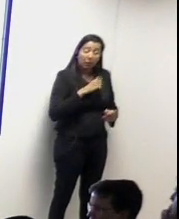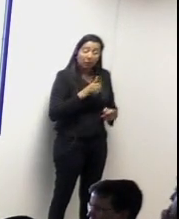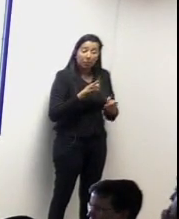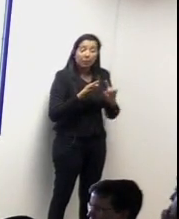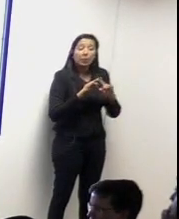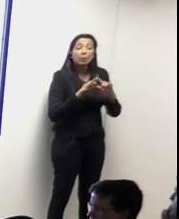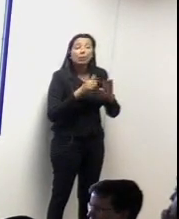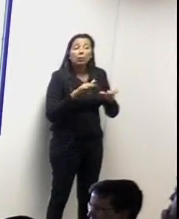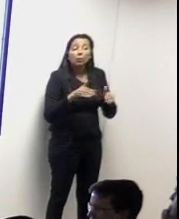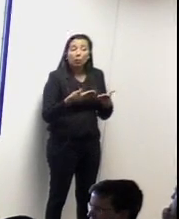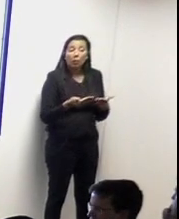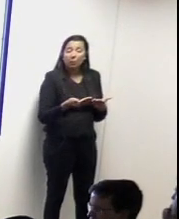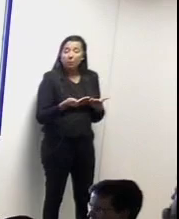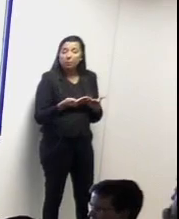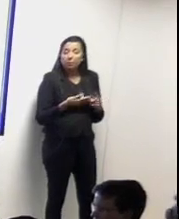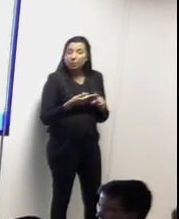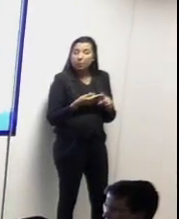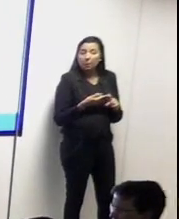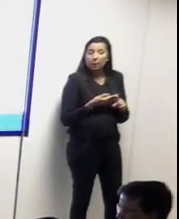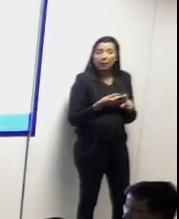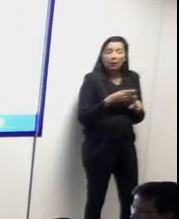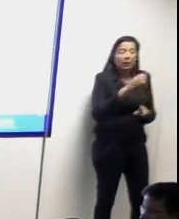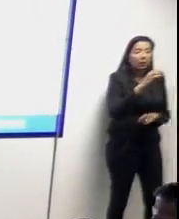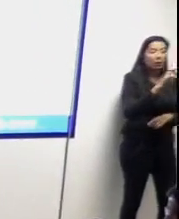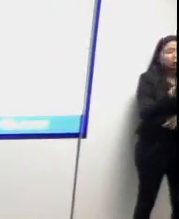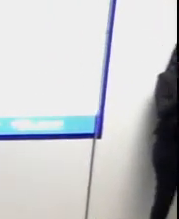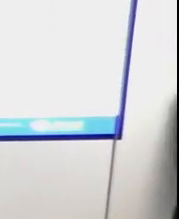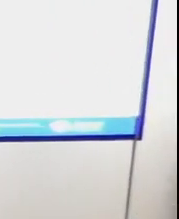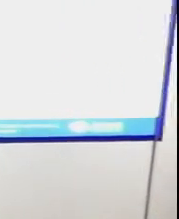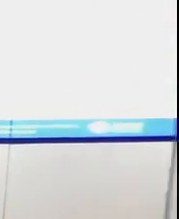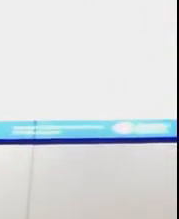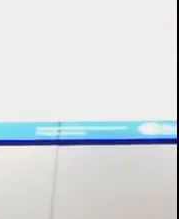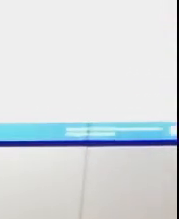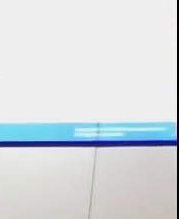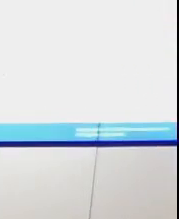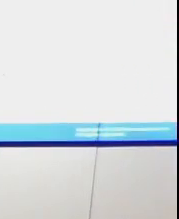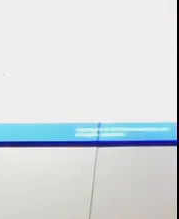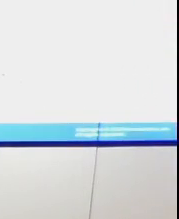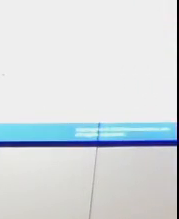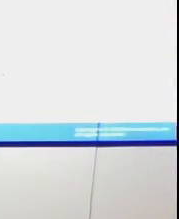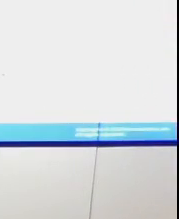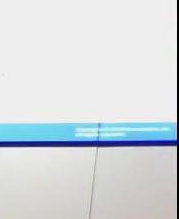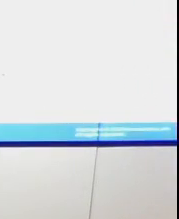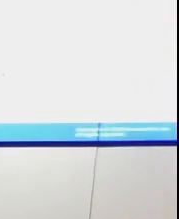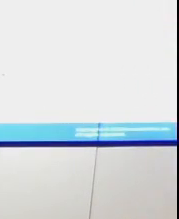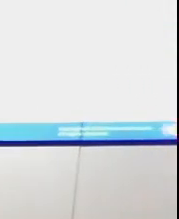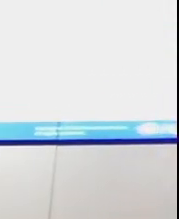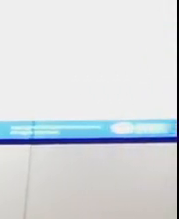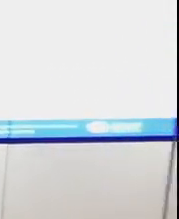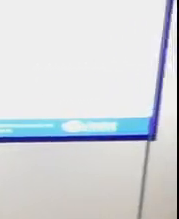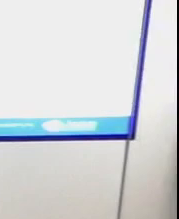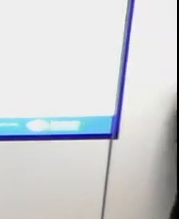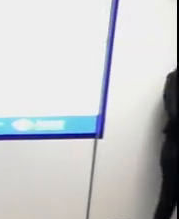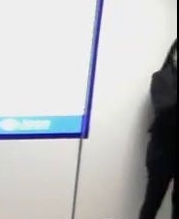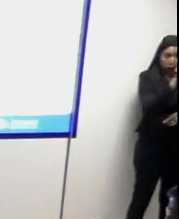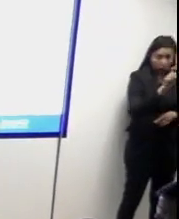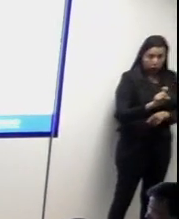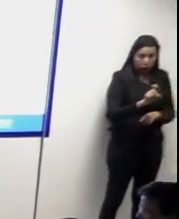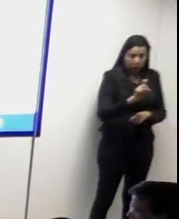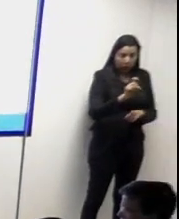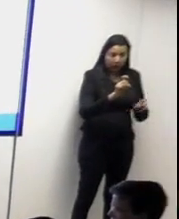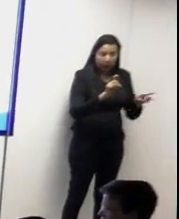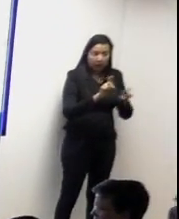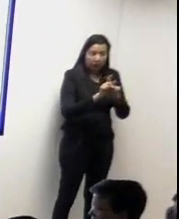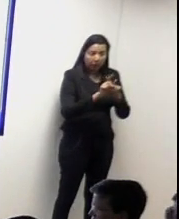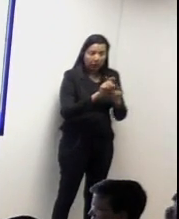on the vertical axis and time. Time will always be on the x-axis for my graphs. But cattle is on